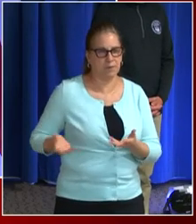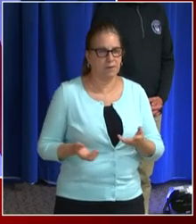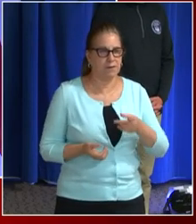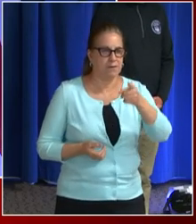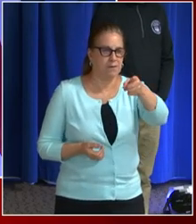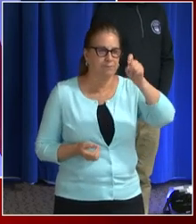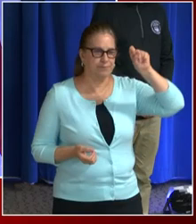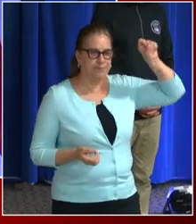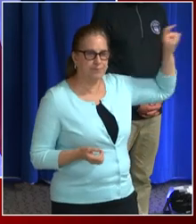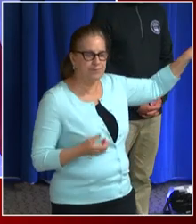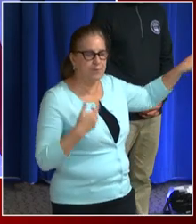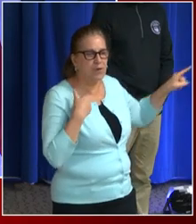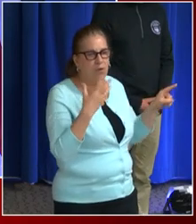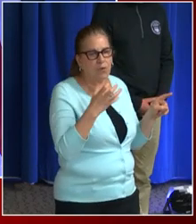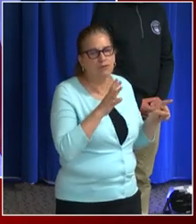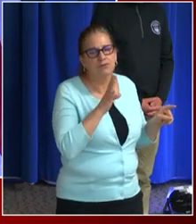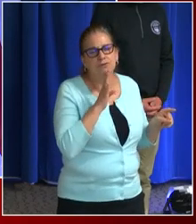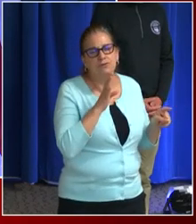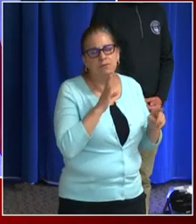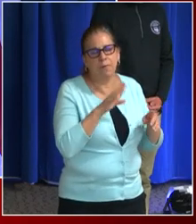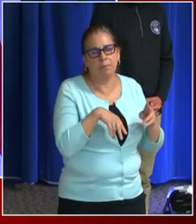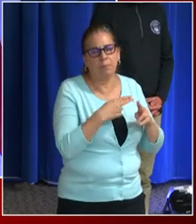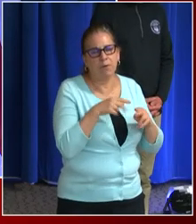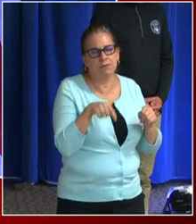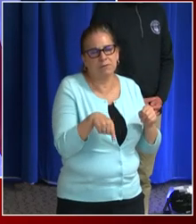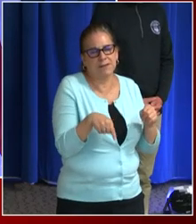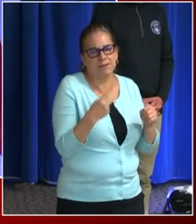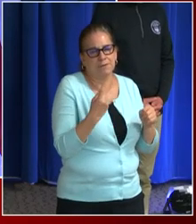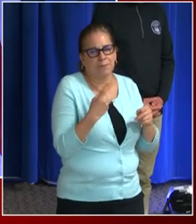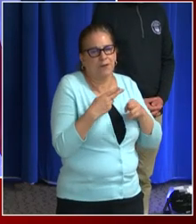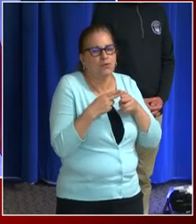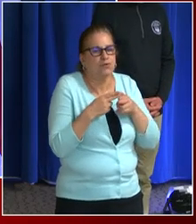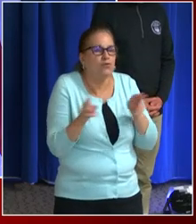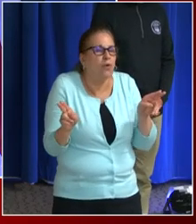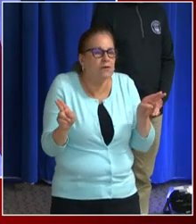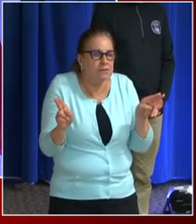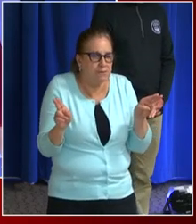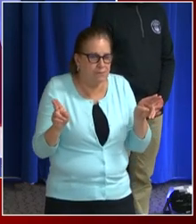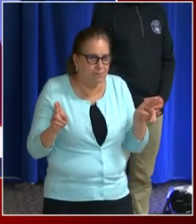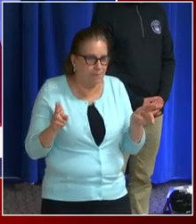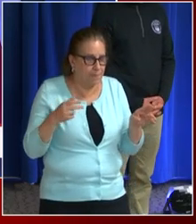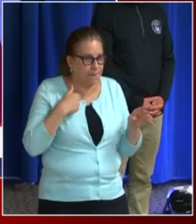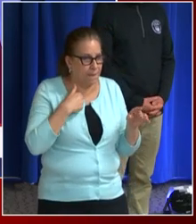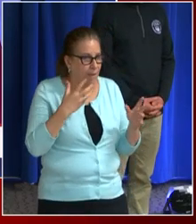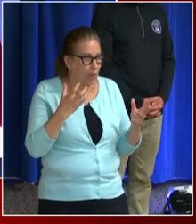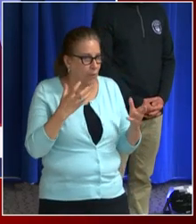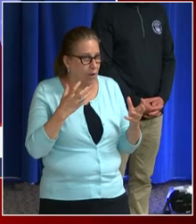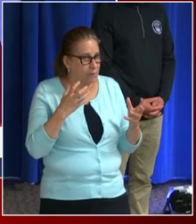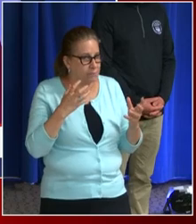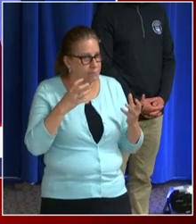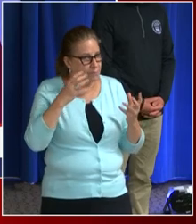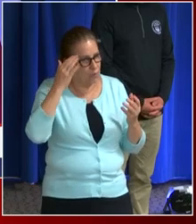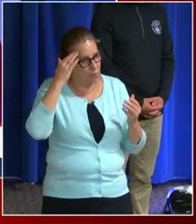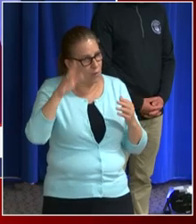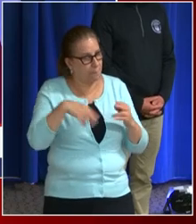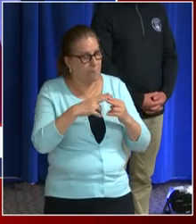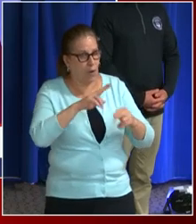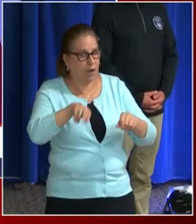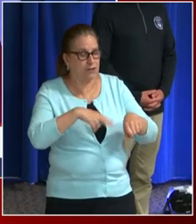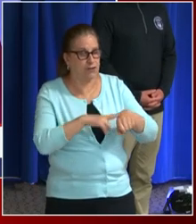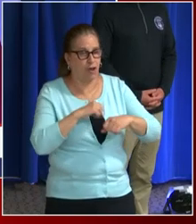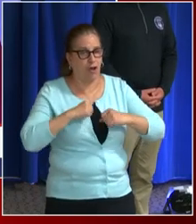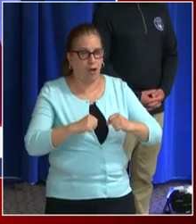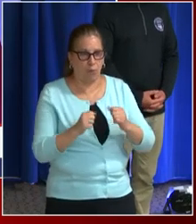bit about the arming of the National Guard? That is something that is exclusively within the